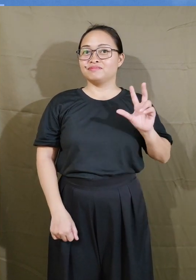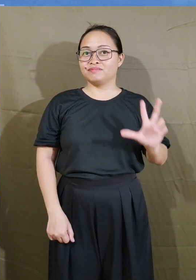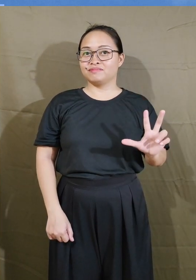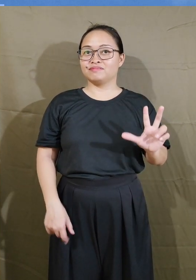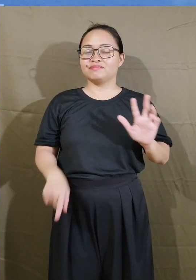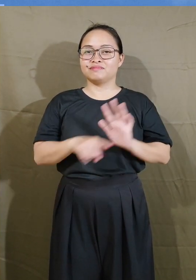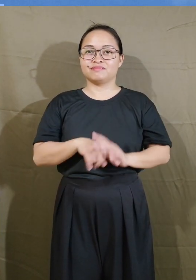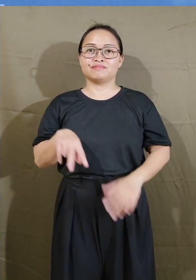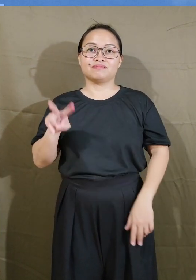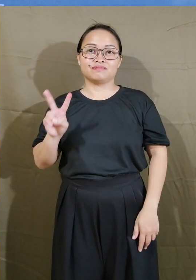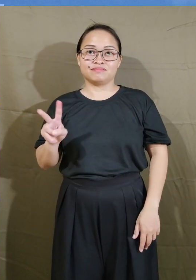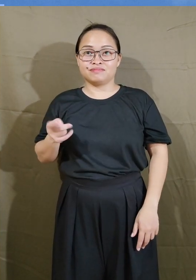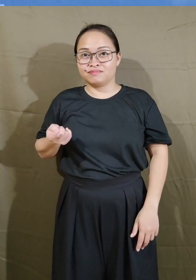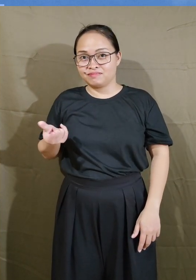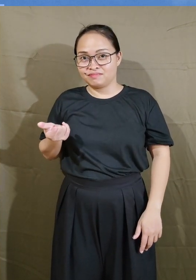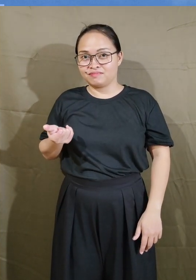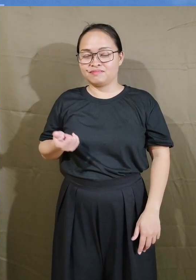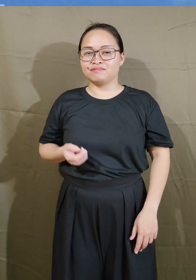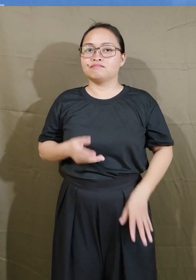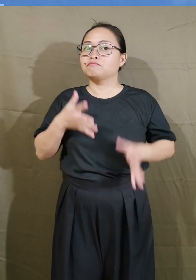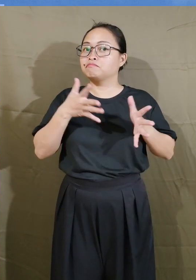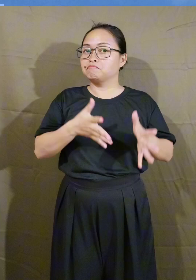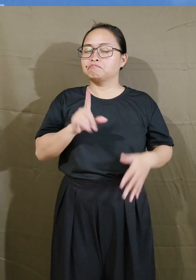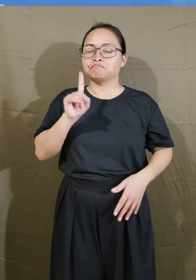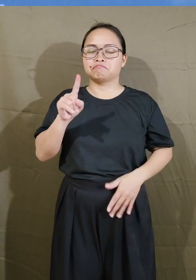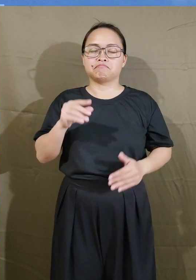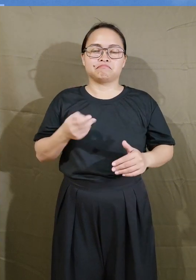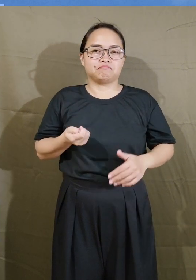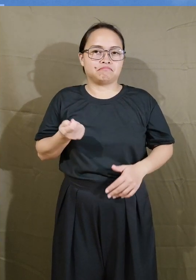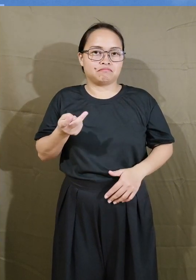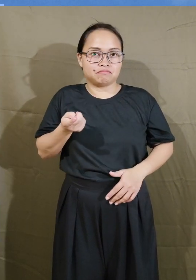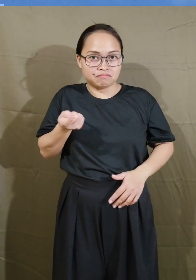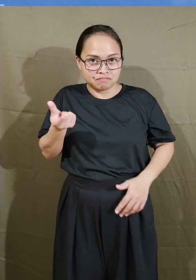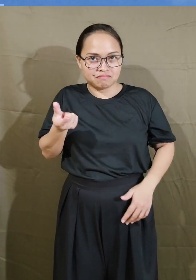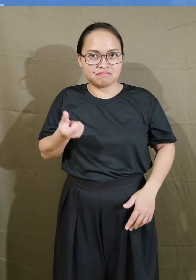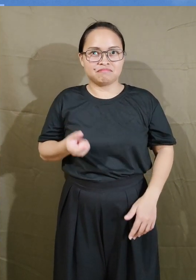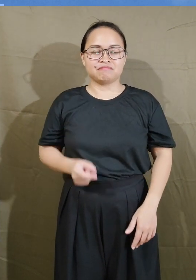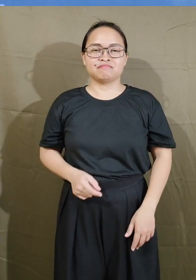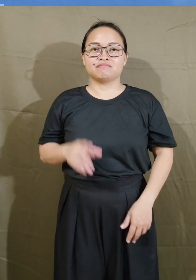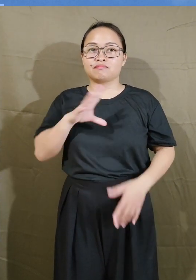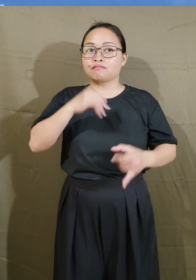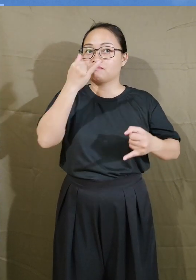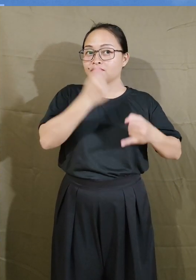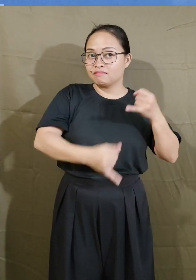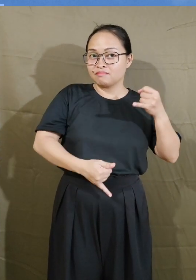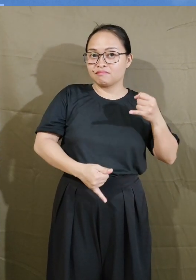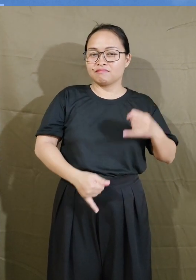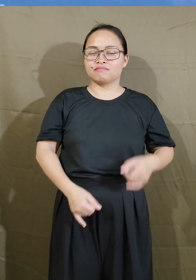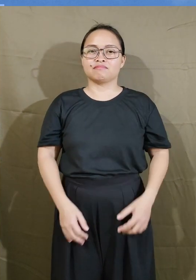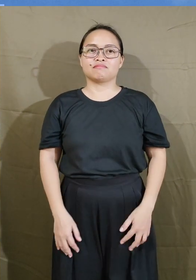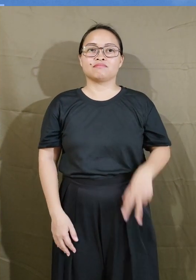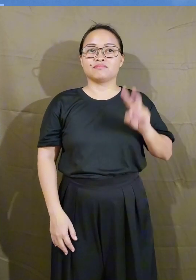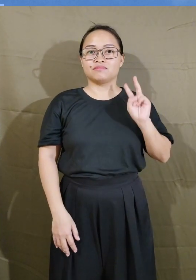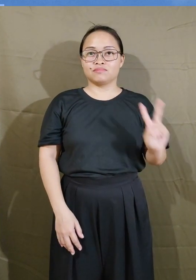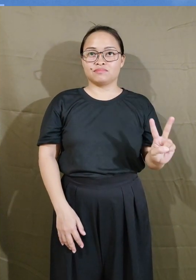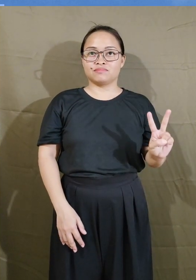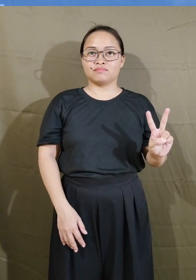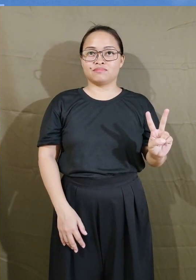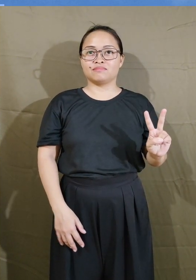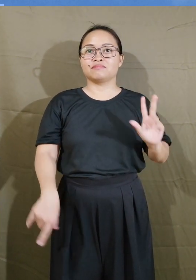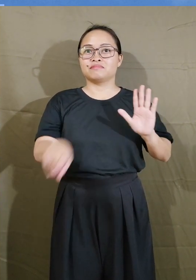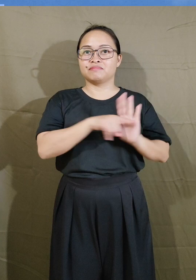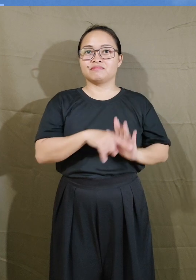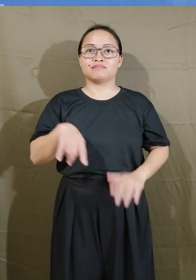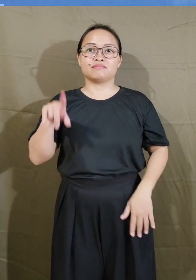So 3 marbles minus 2 marbles, we are left with 1 marble. And lastly,